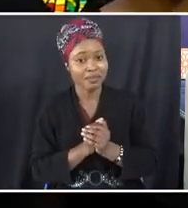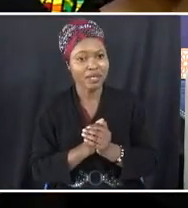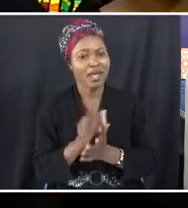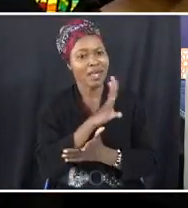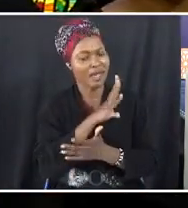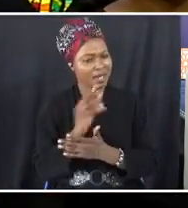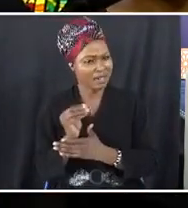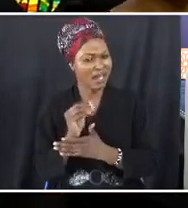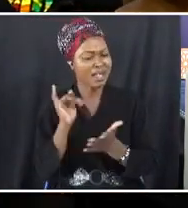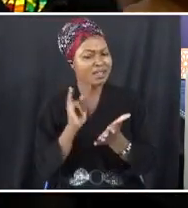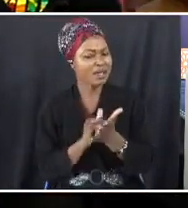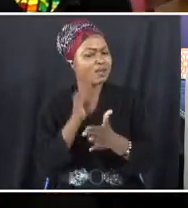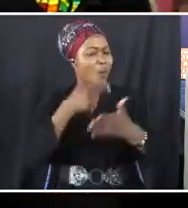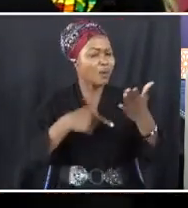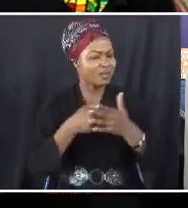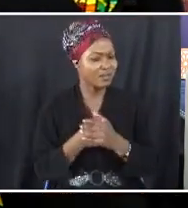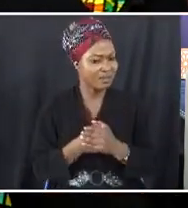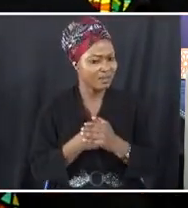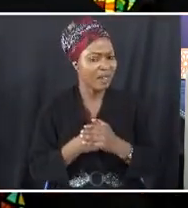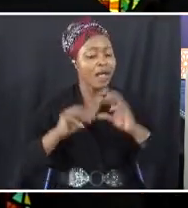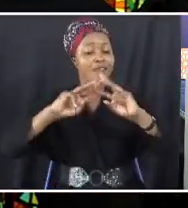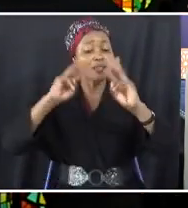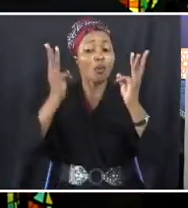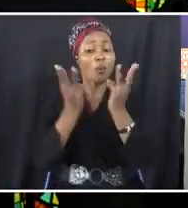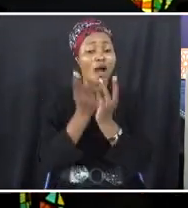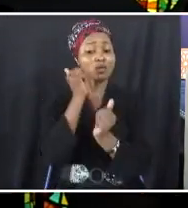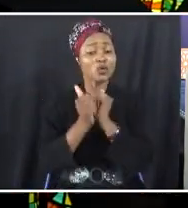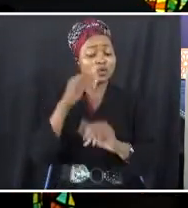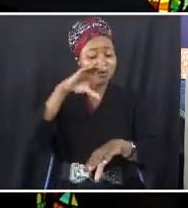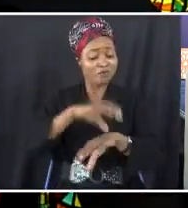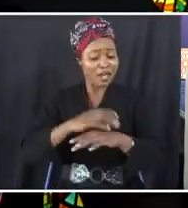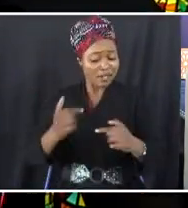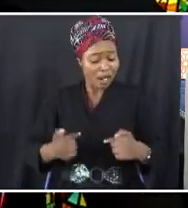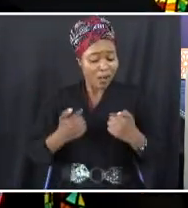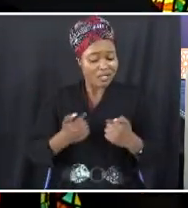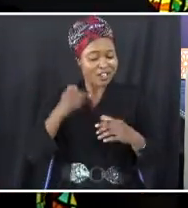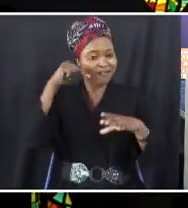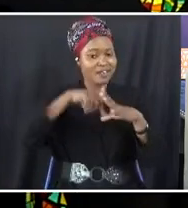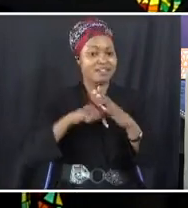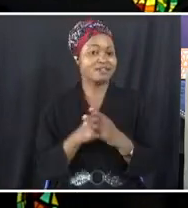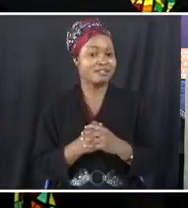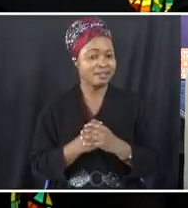And that is the world that we find ourselves in.